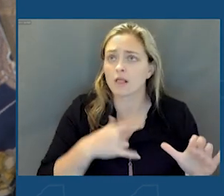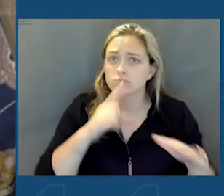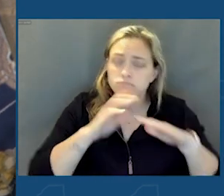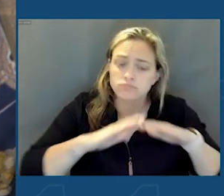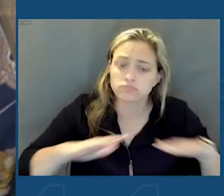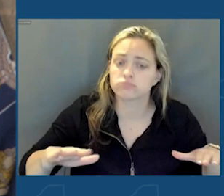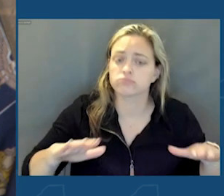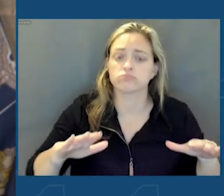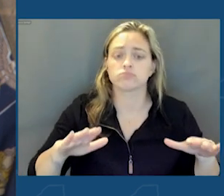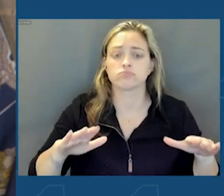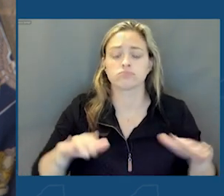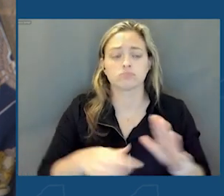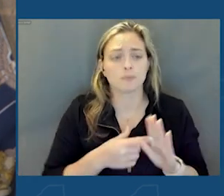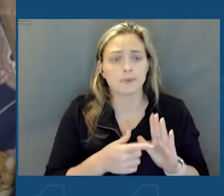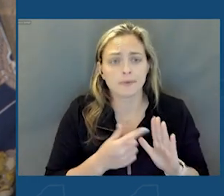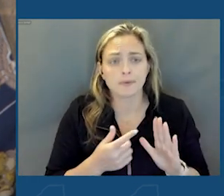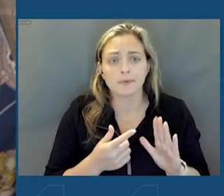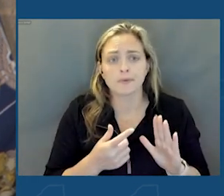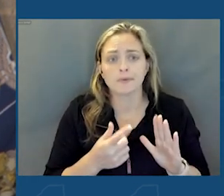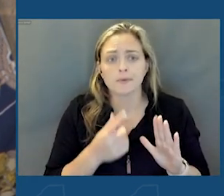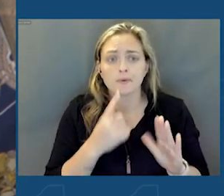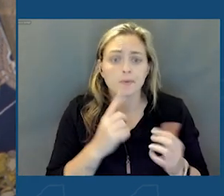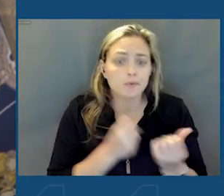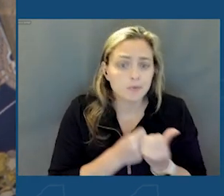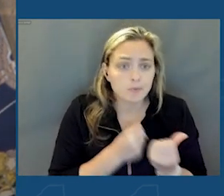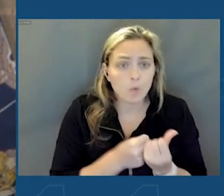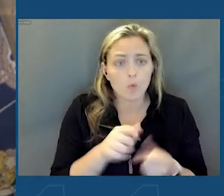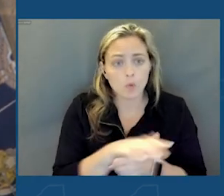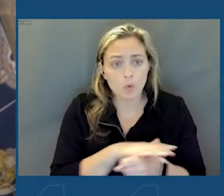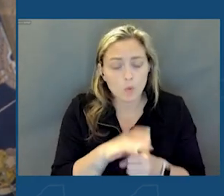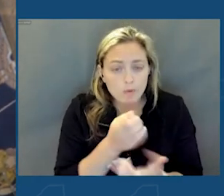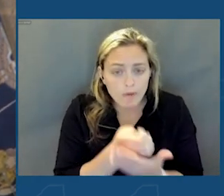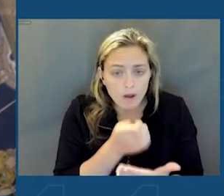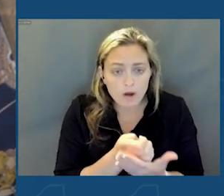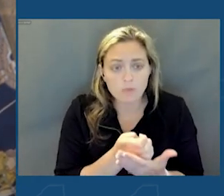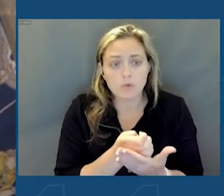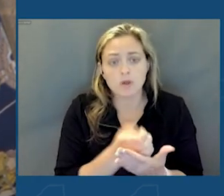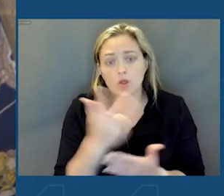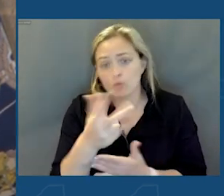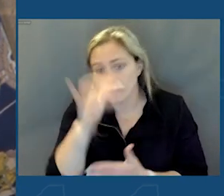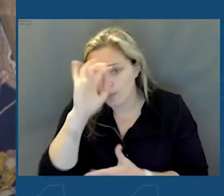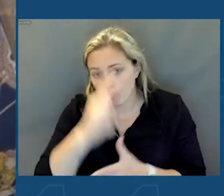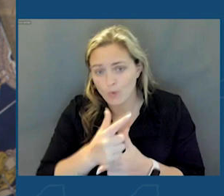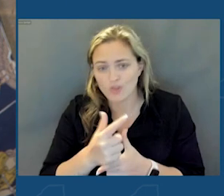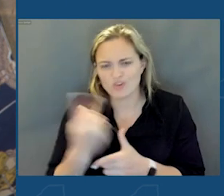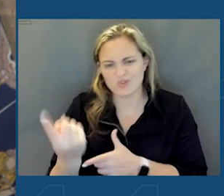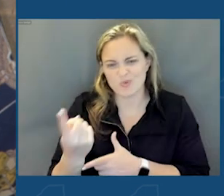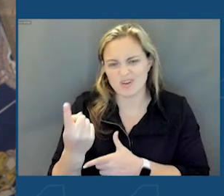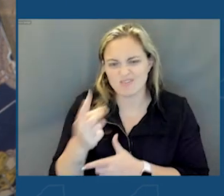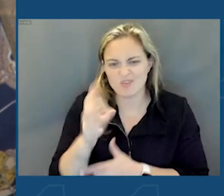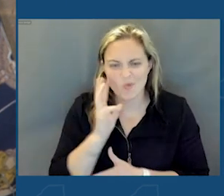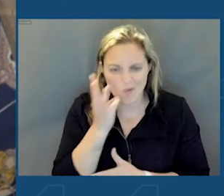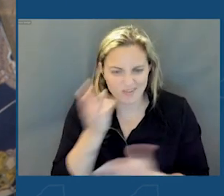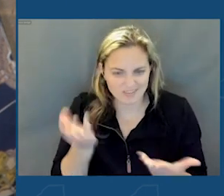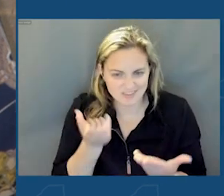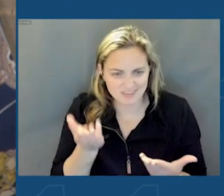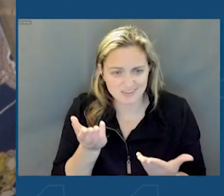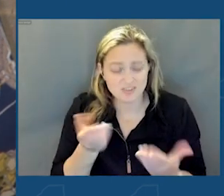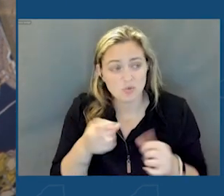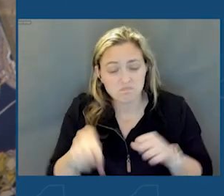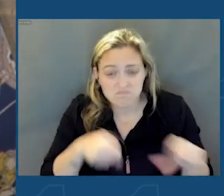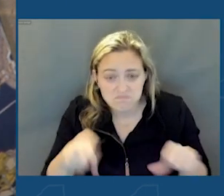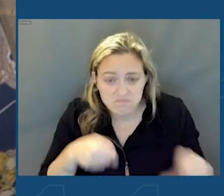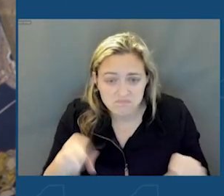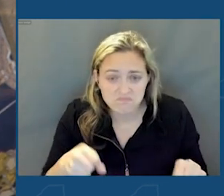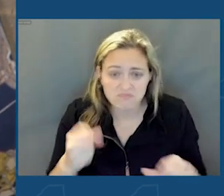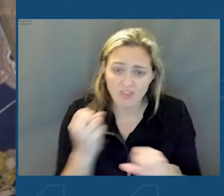find an opportunity to support our local economy, stopping by Three Brothers and other little wineries here. So I've ridden my bike on your